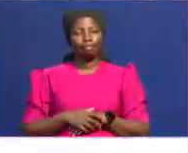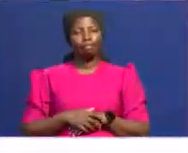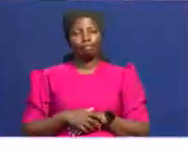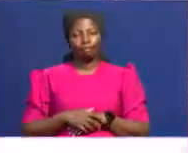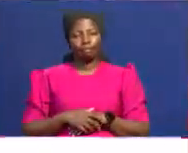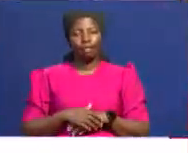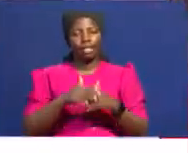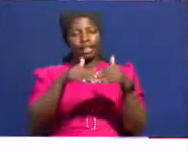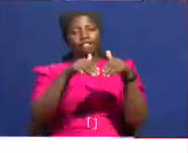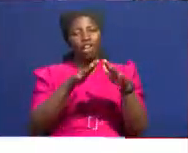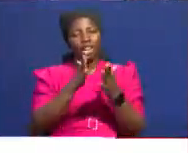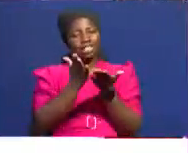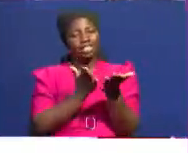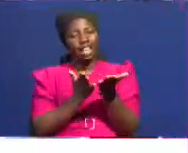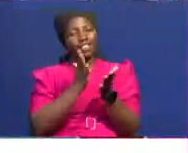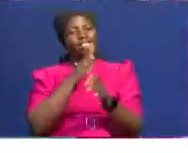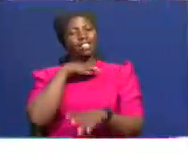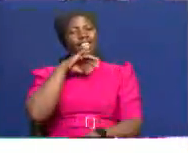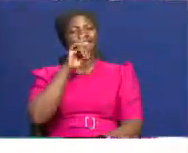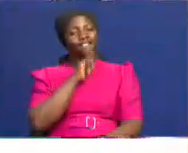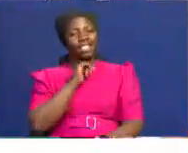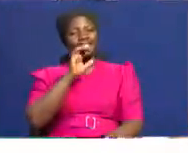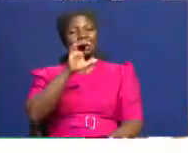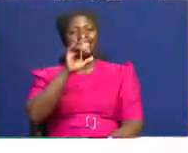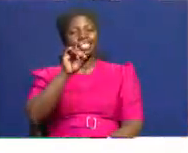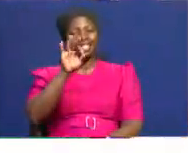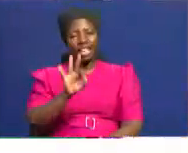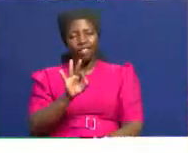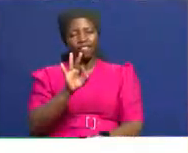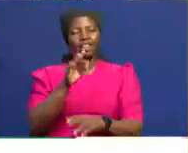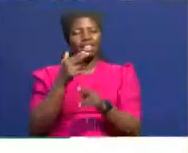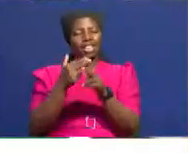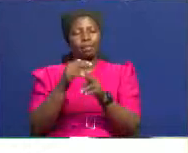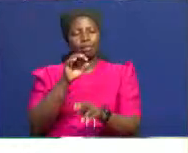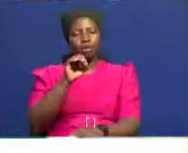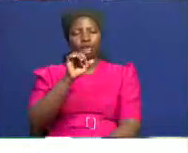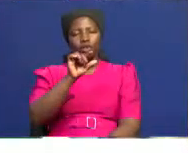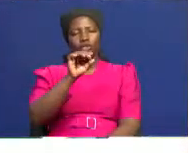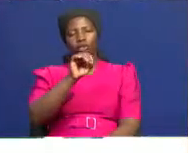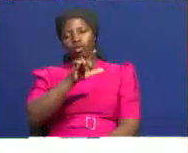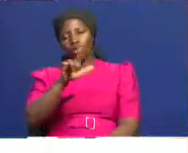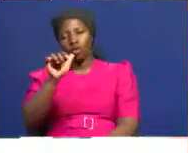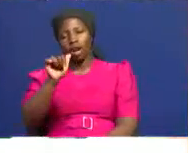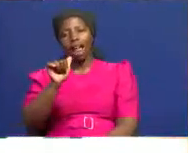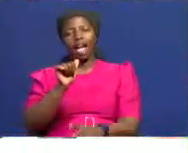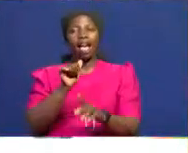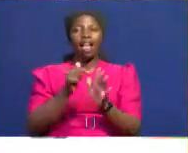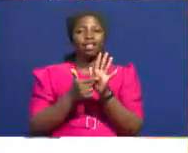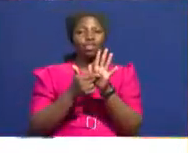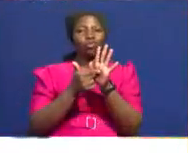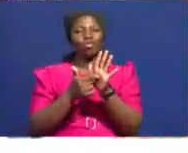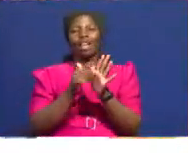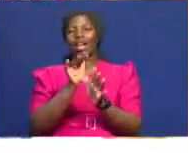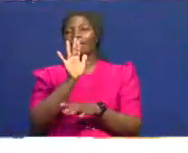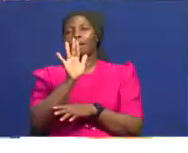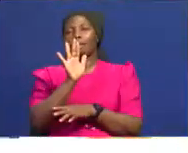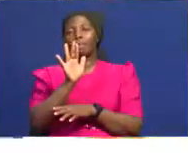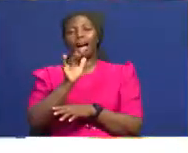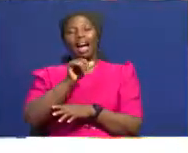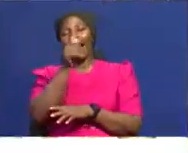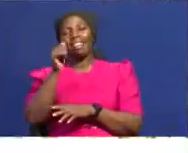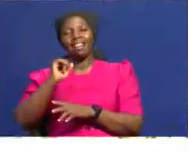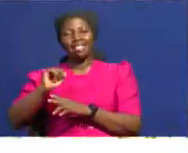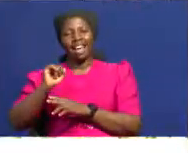The requiem mass of the fallen Chief of Defense Forces, General Francis Ogola, exposed the lighter side of the top